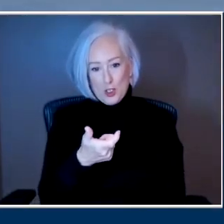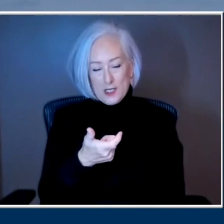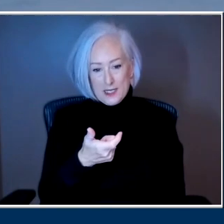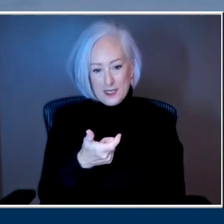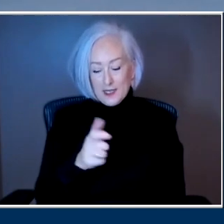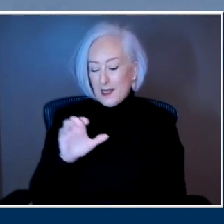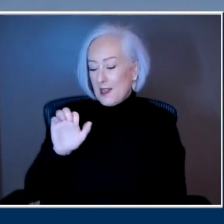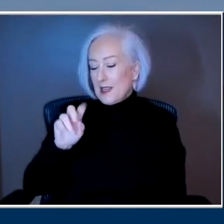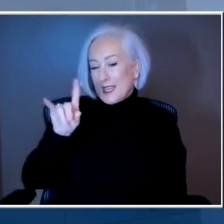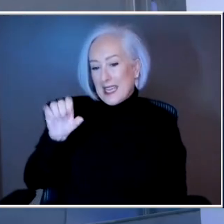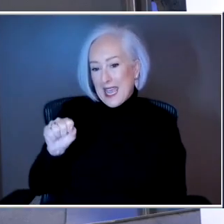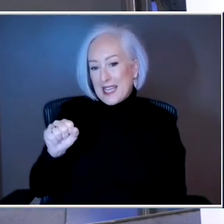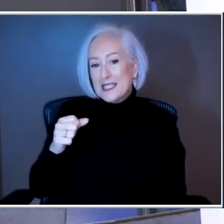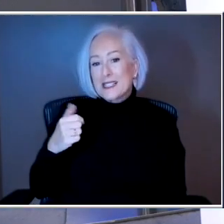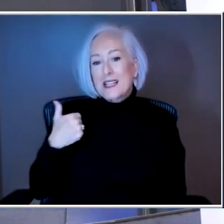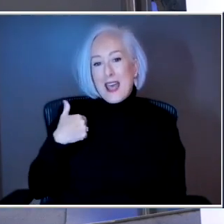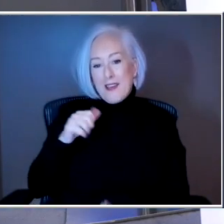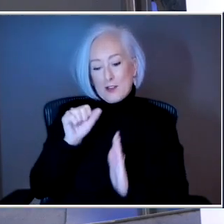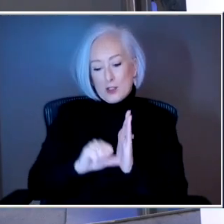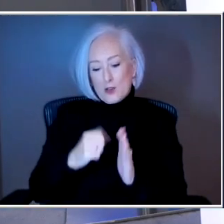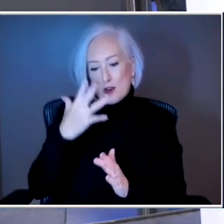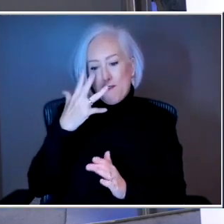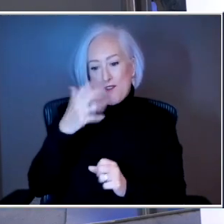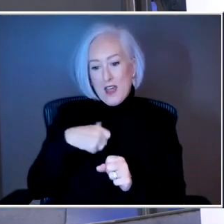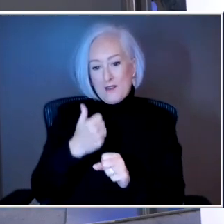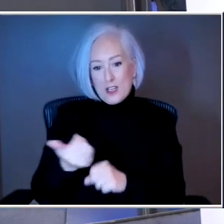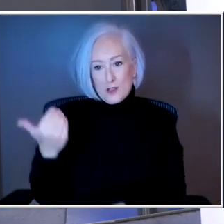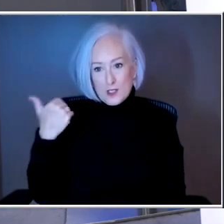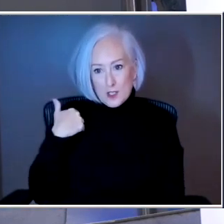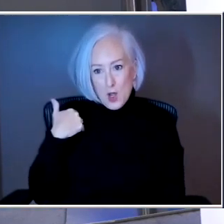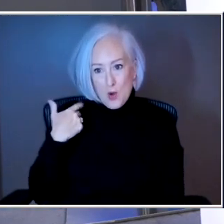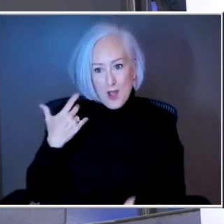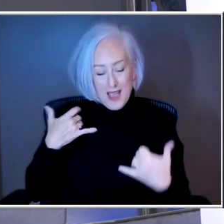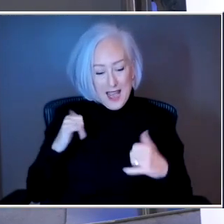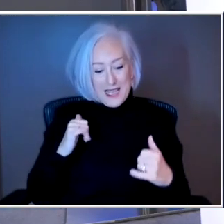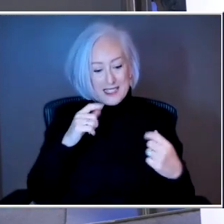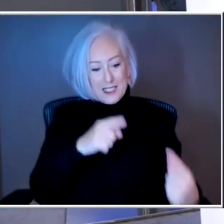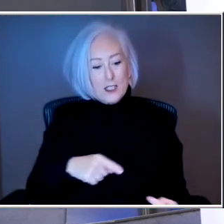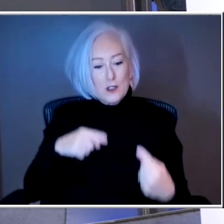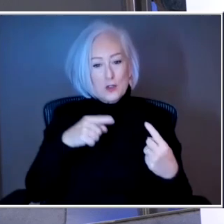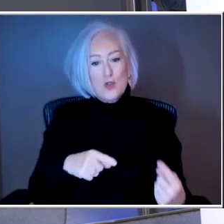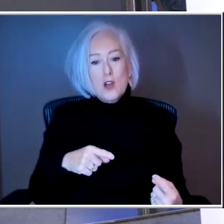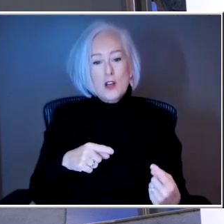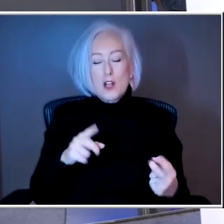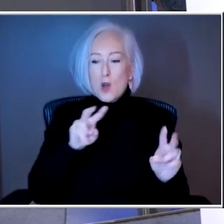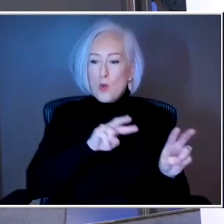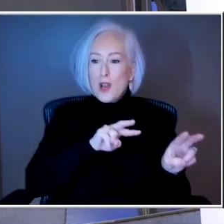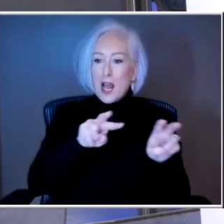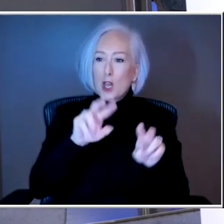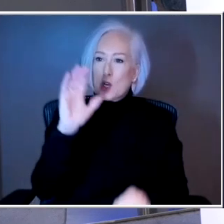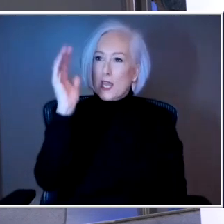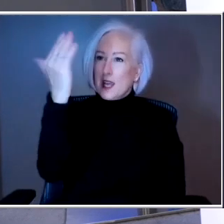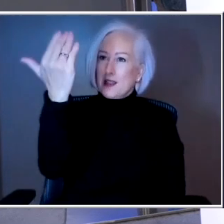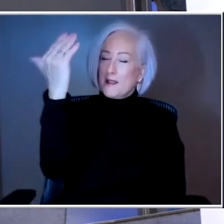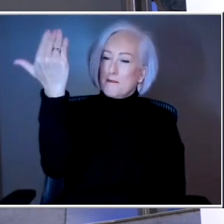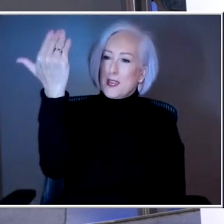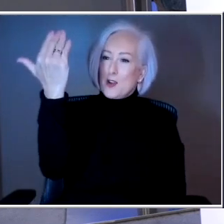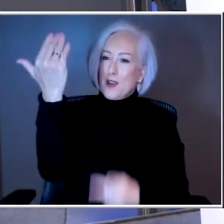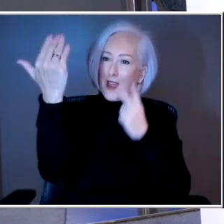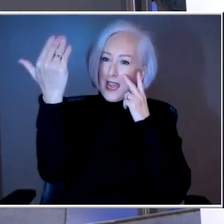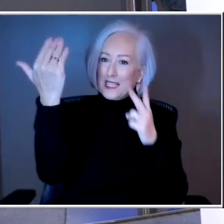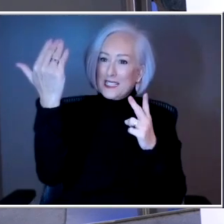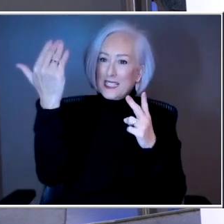ago. She says, I still struggle with seeing my old self when I look in the mirror sometimes, but she has kept the weight off and she's